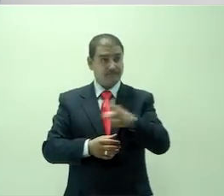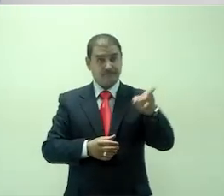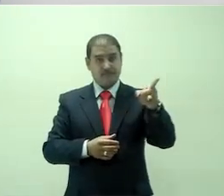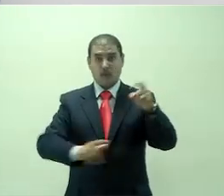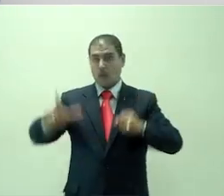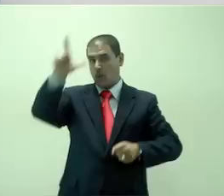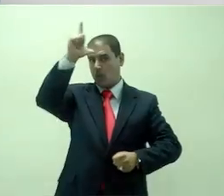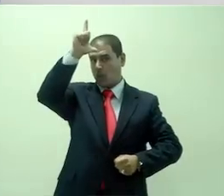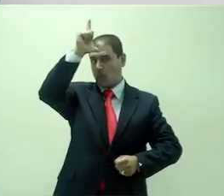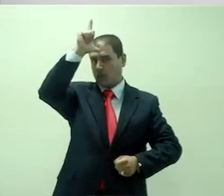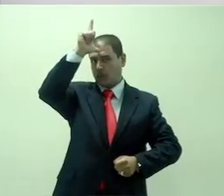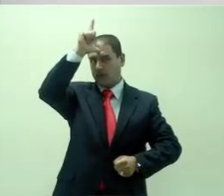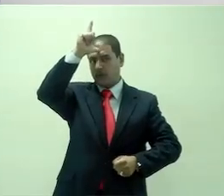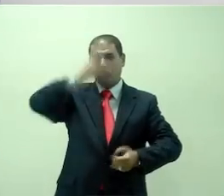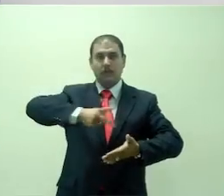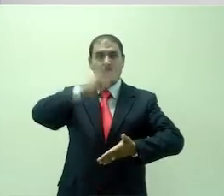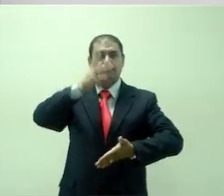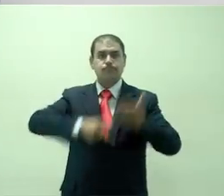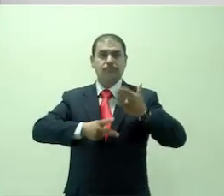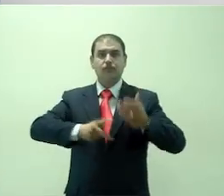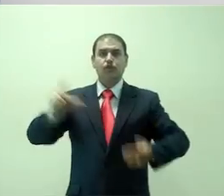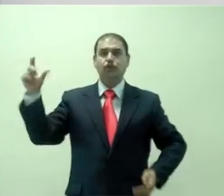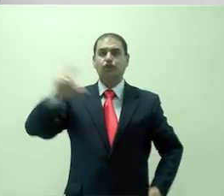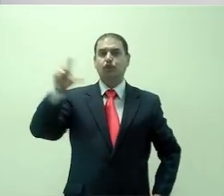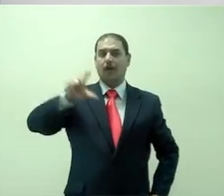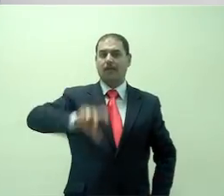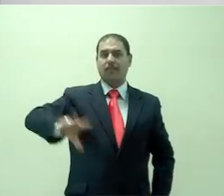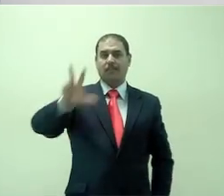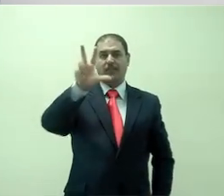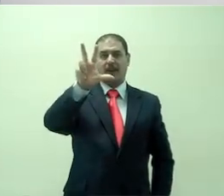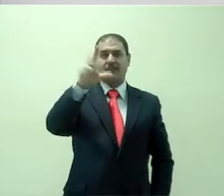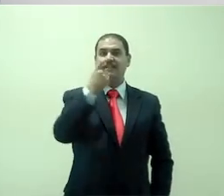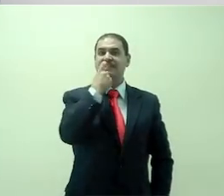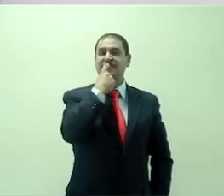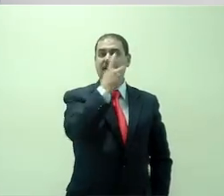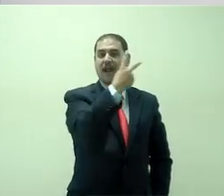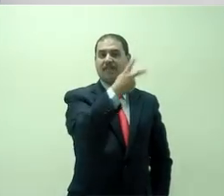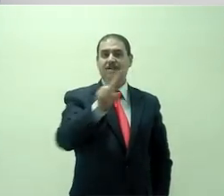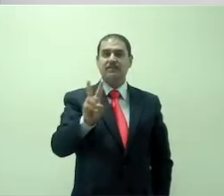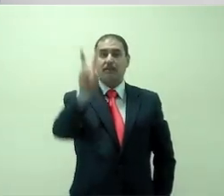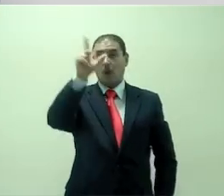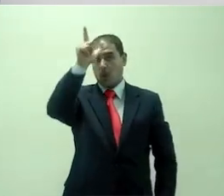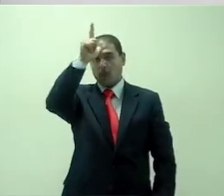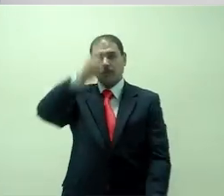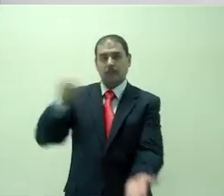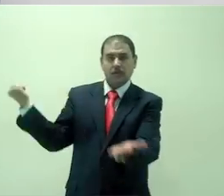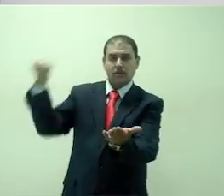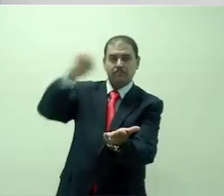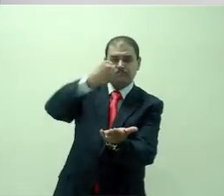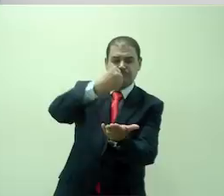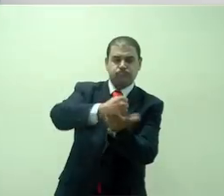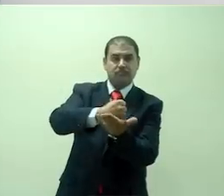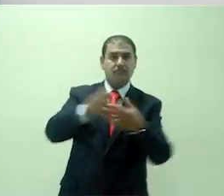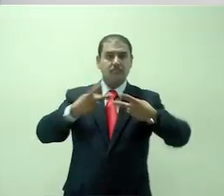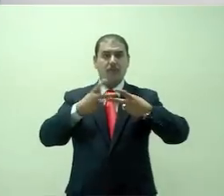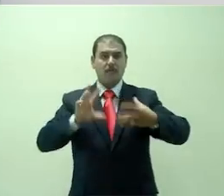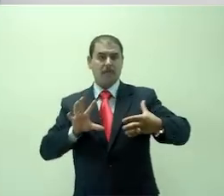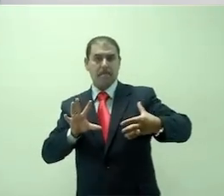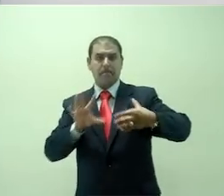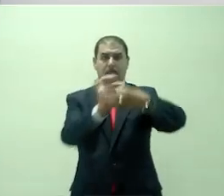convention, as we know, is the first international agreement or treaty of the 21st century, so that's a